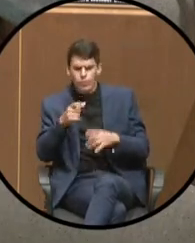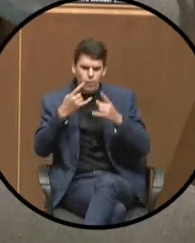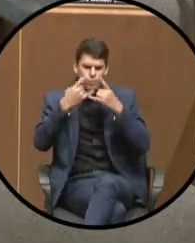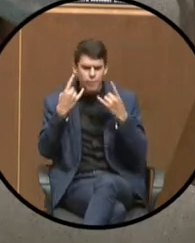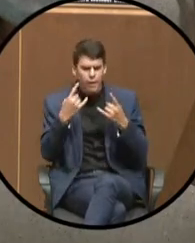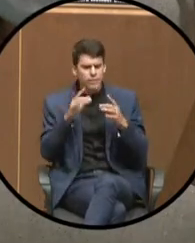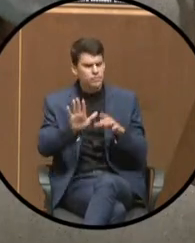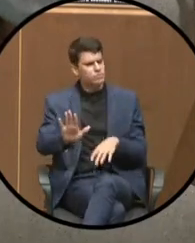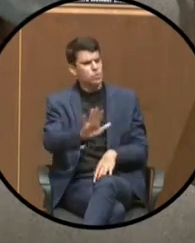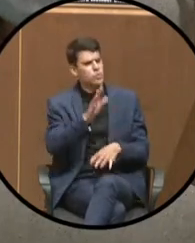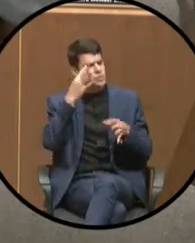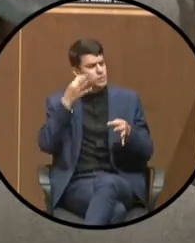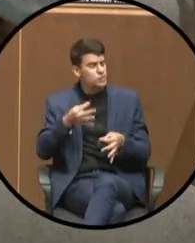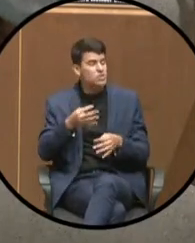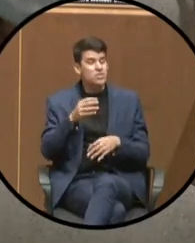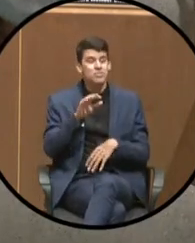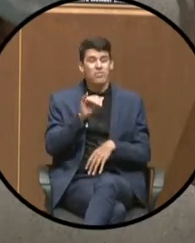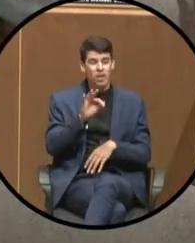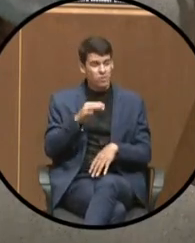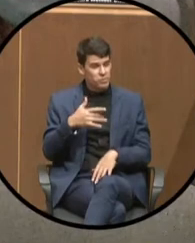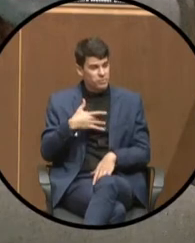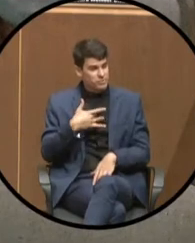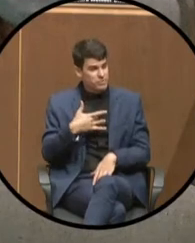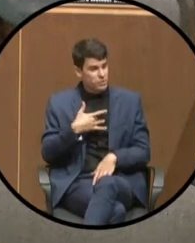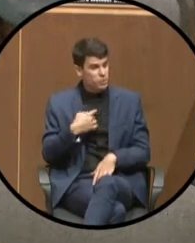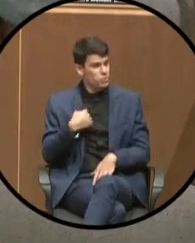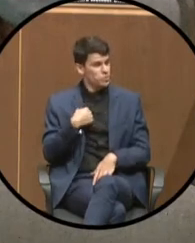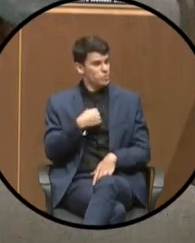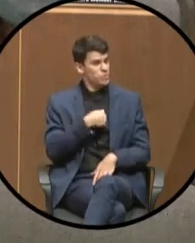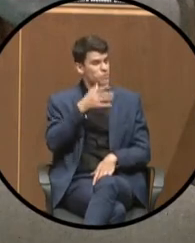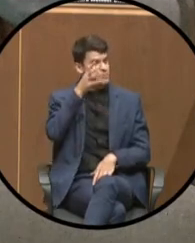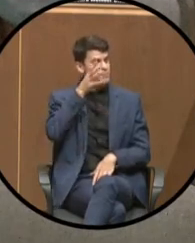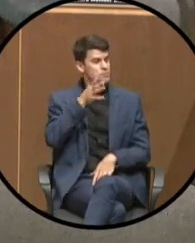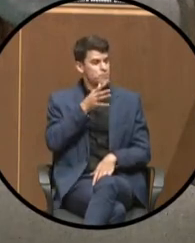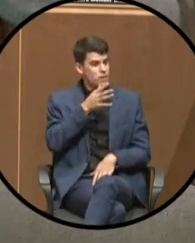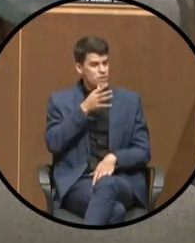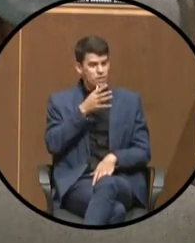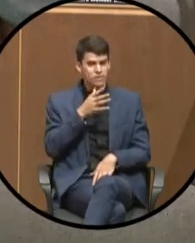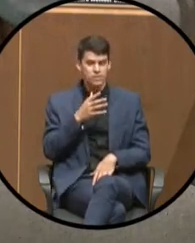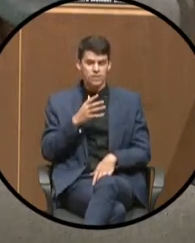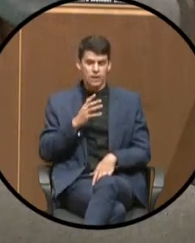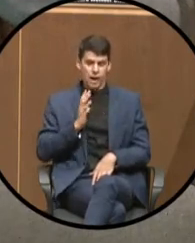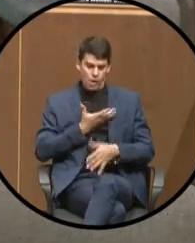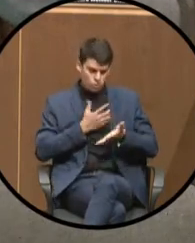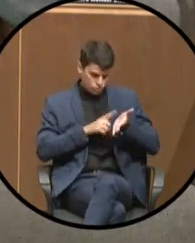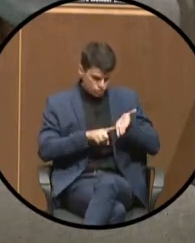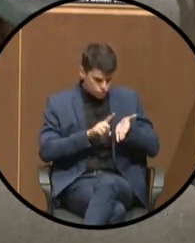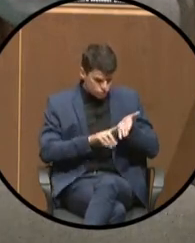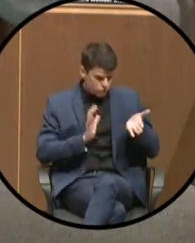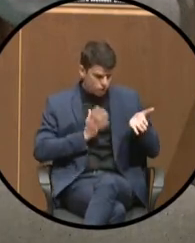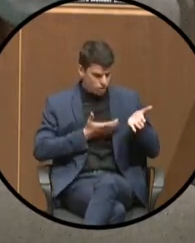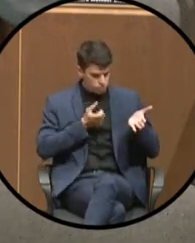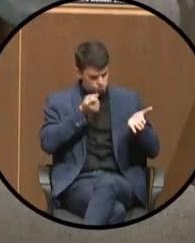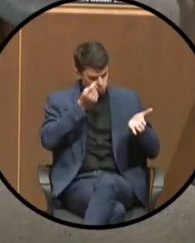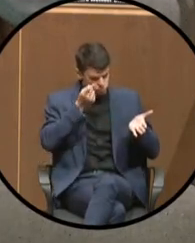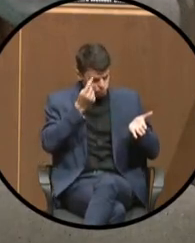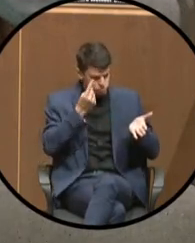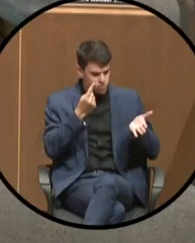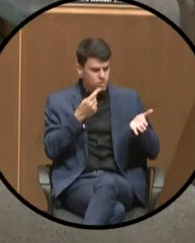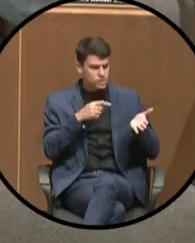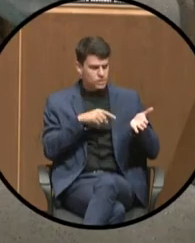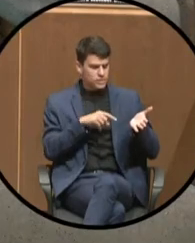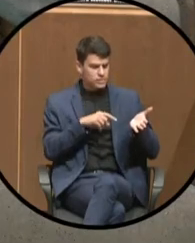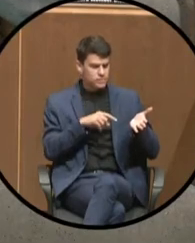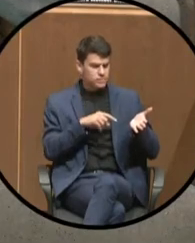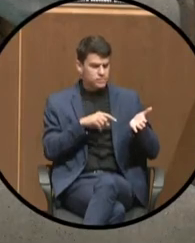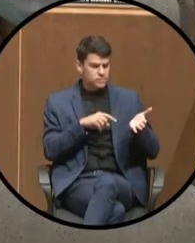However, if we feel as parents that based on our understanding and our research that we've done, that it's